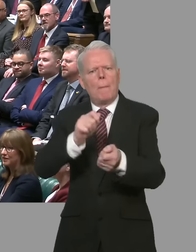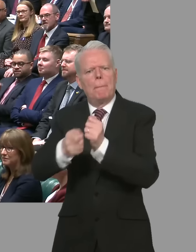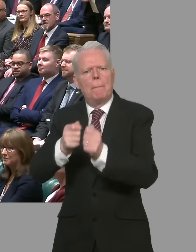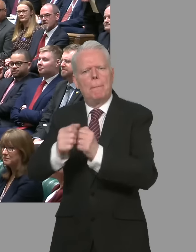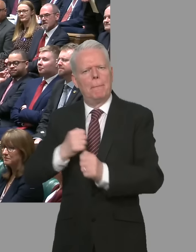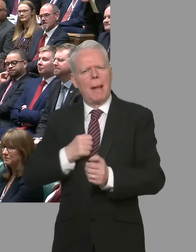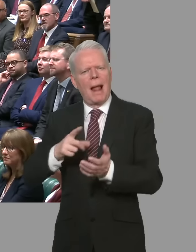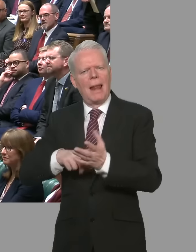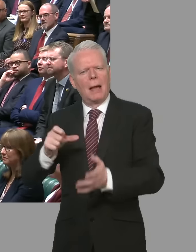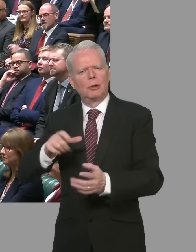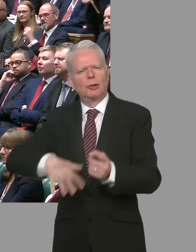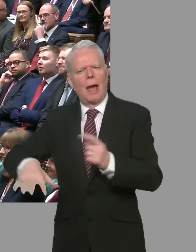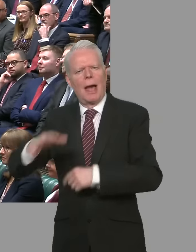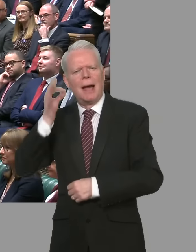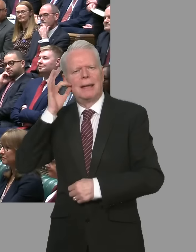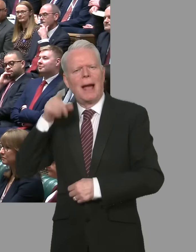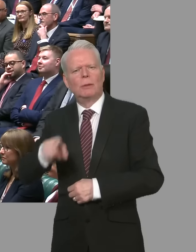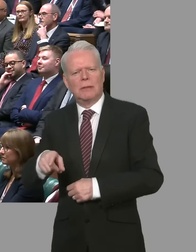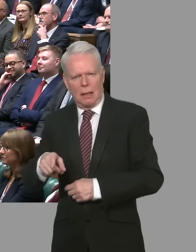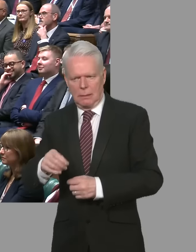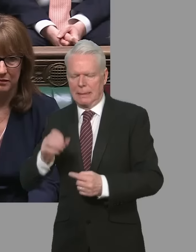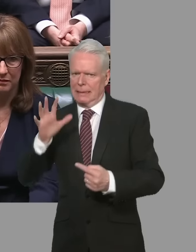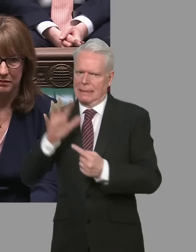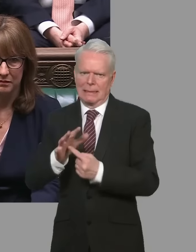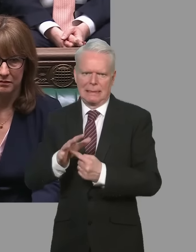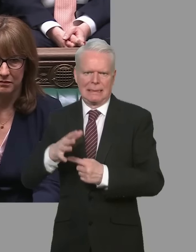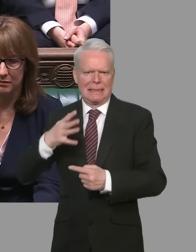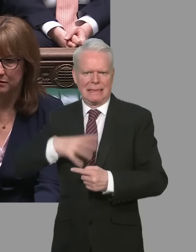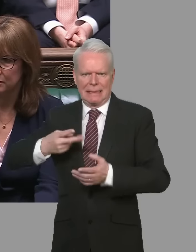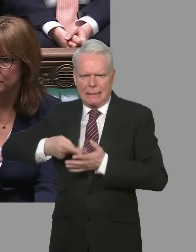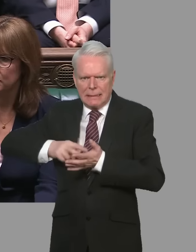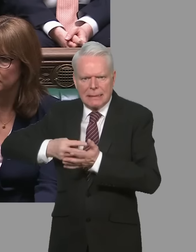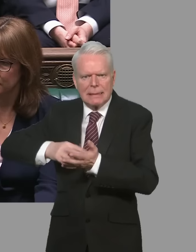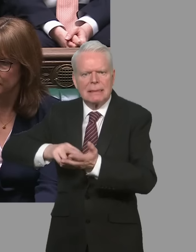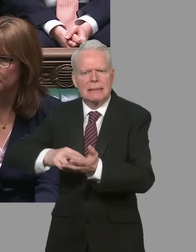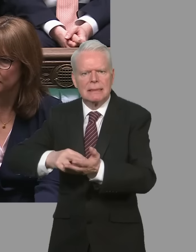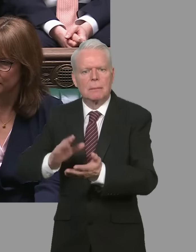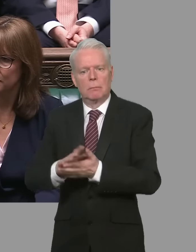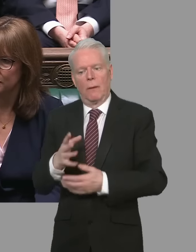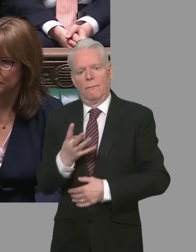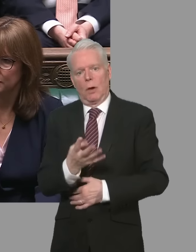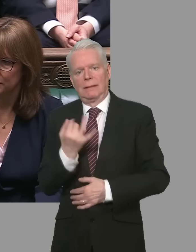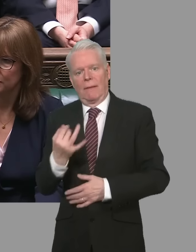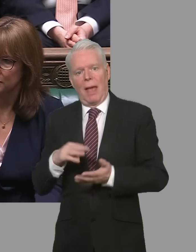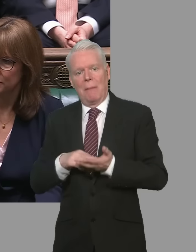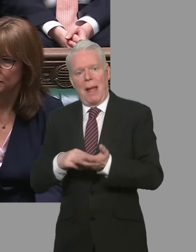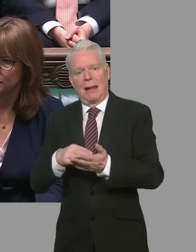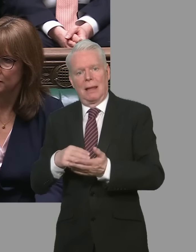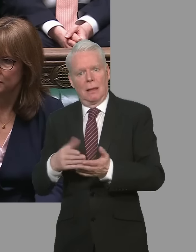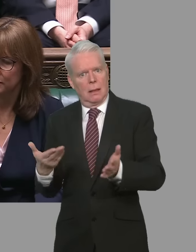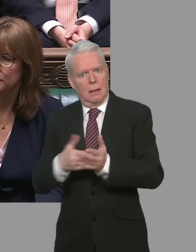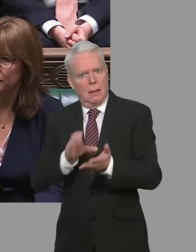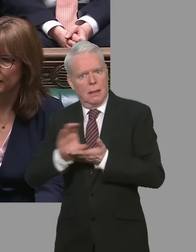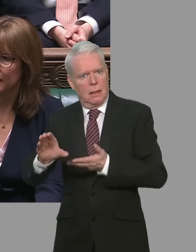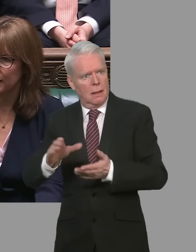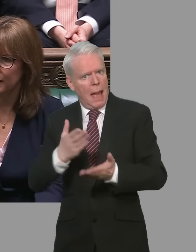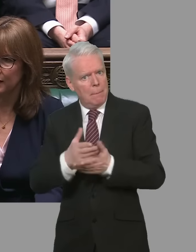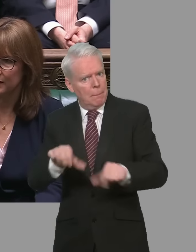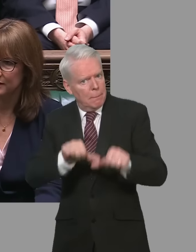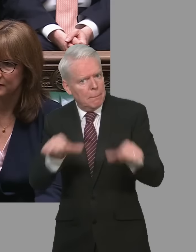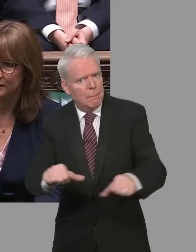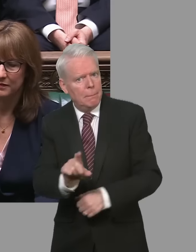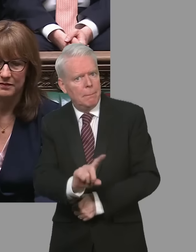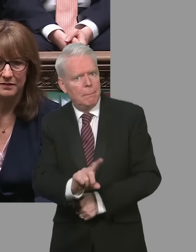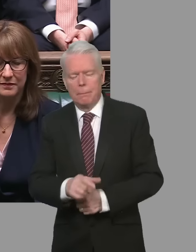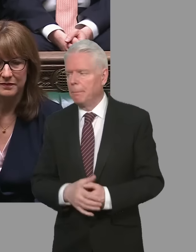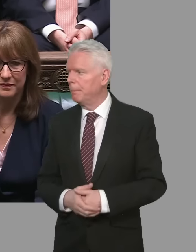Well, can I extend my sympathy to residents in Lancashire who have been utterly failed by their reformed county council? And,